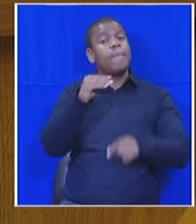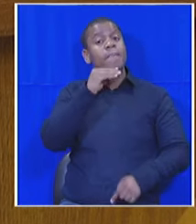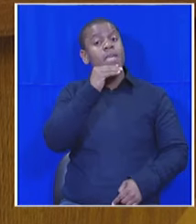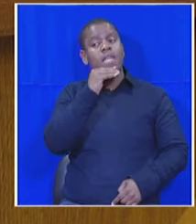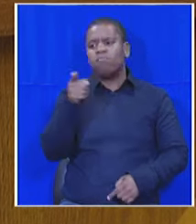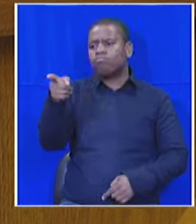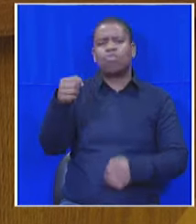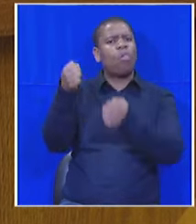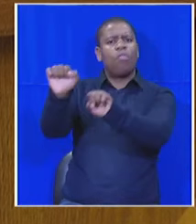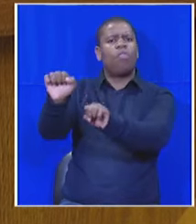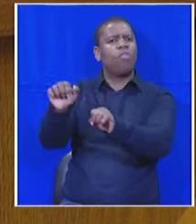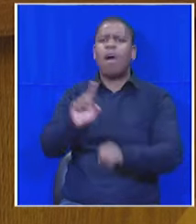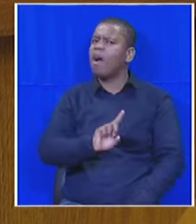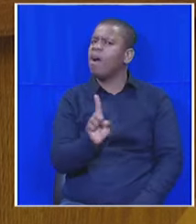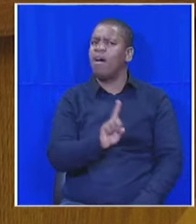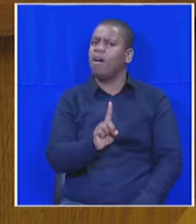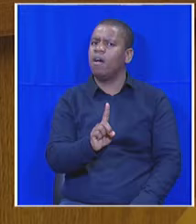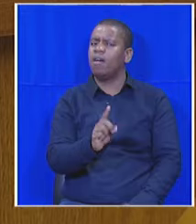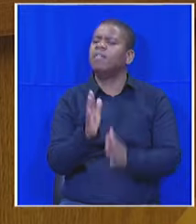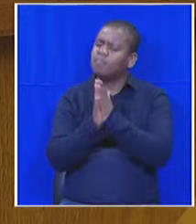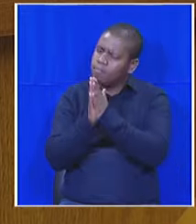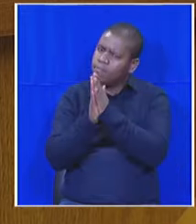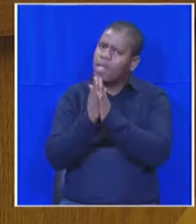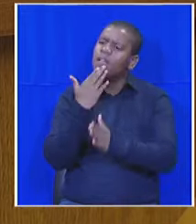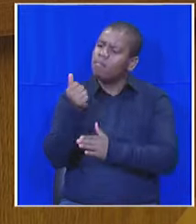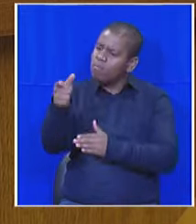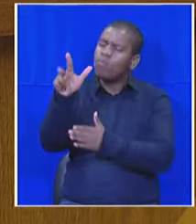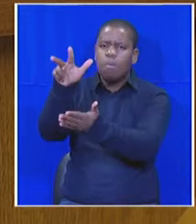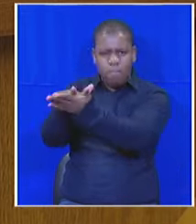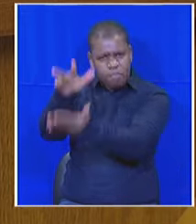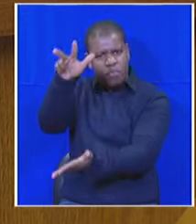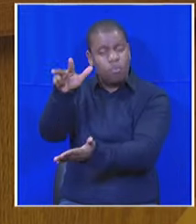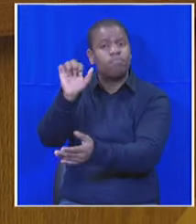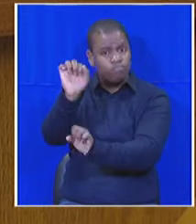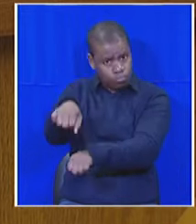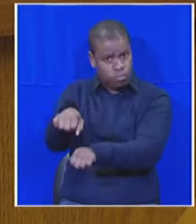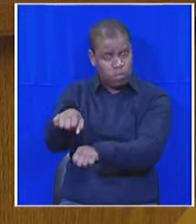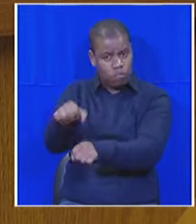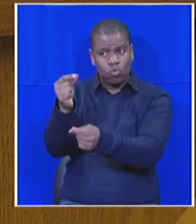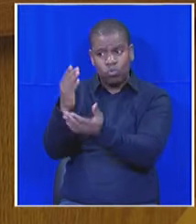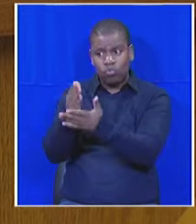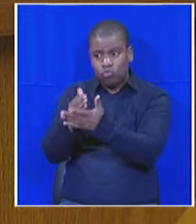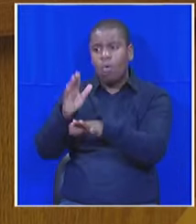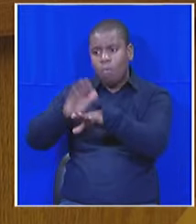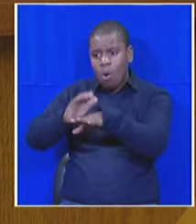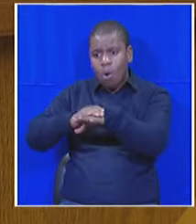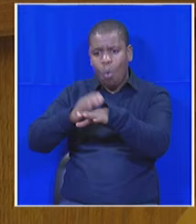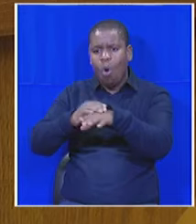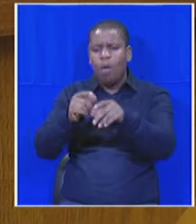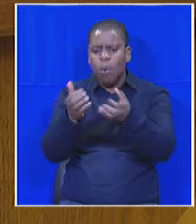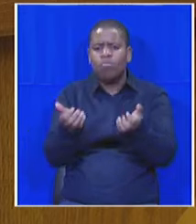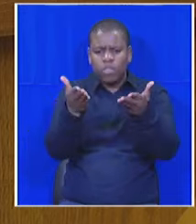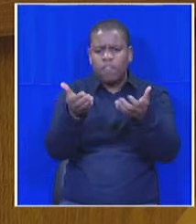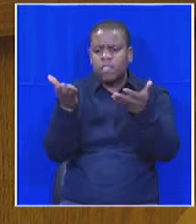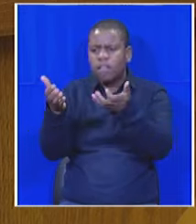budget. Let's pass the budget to produce more human capital to